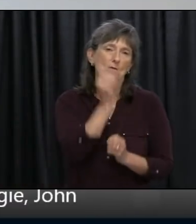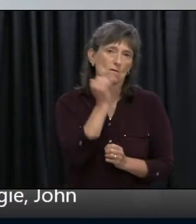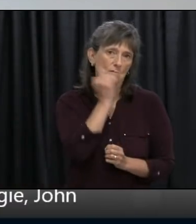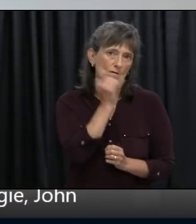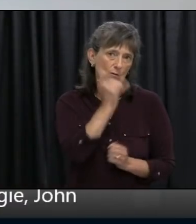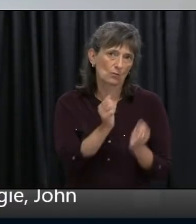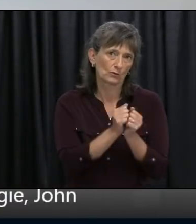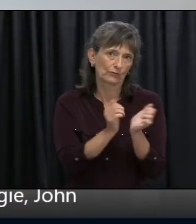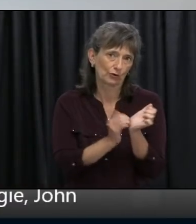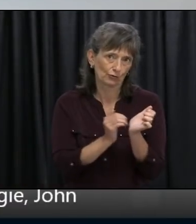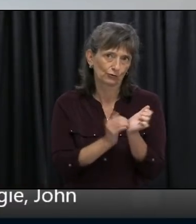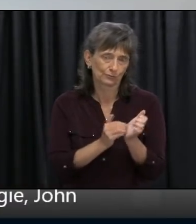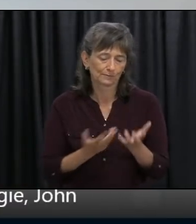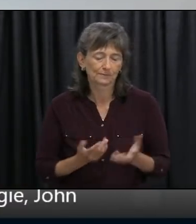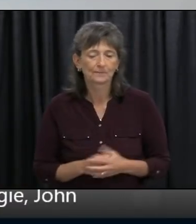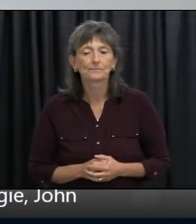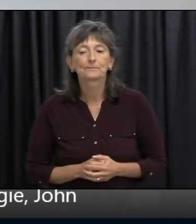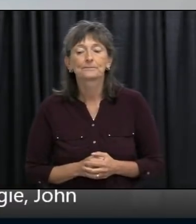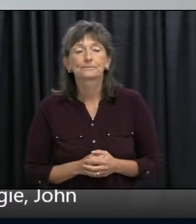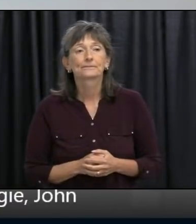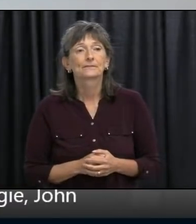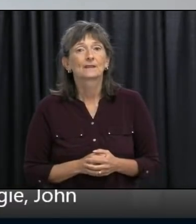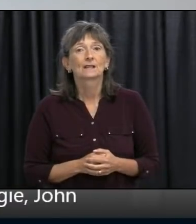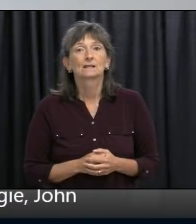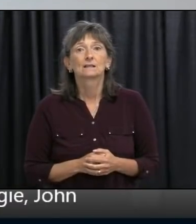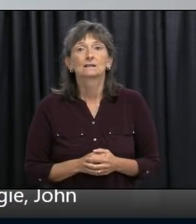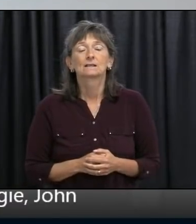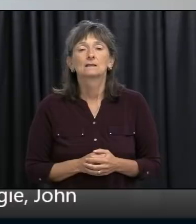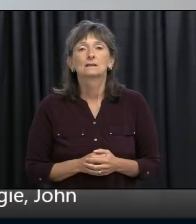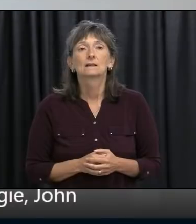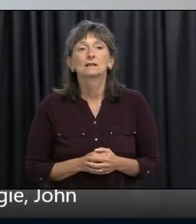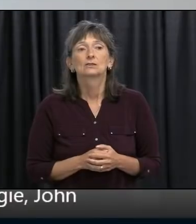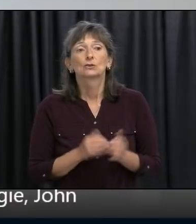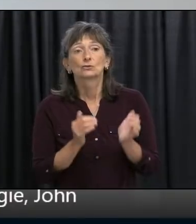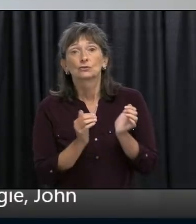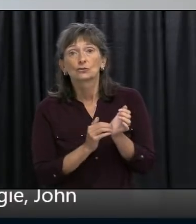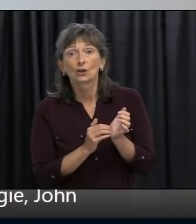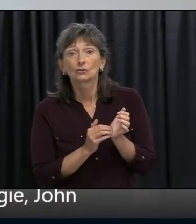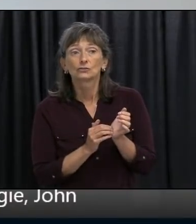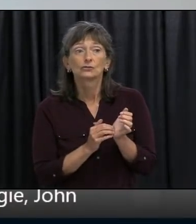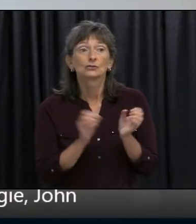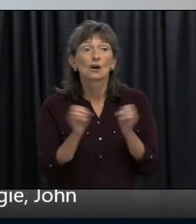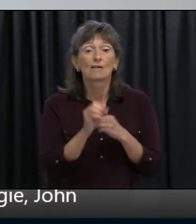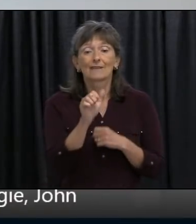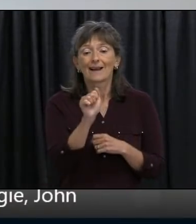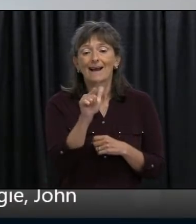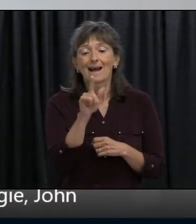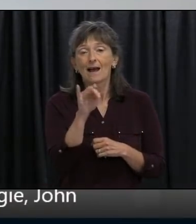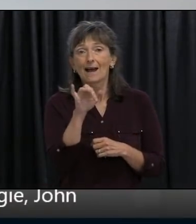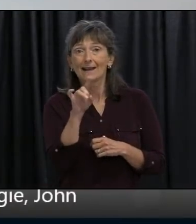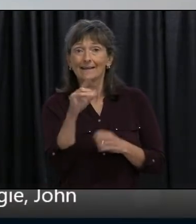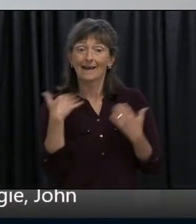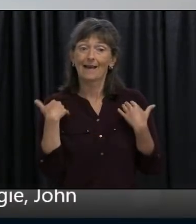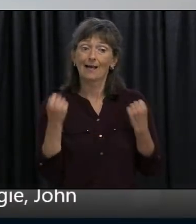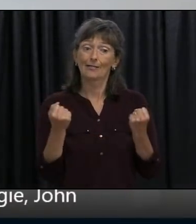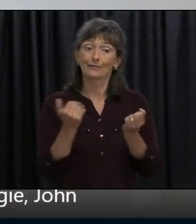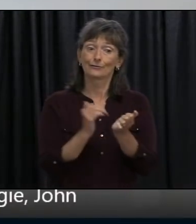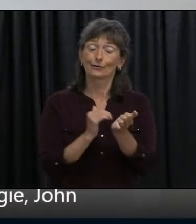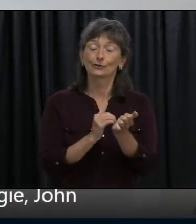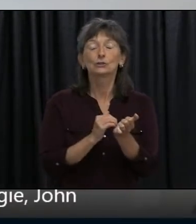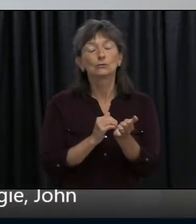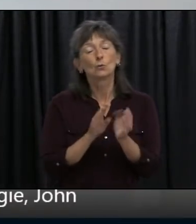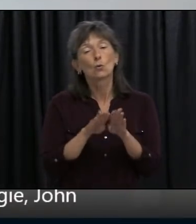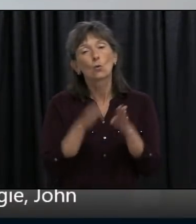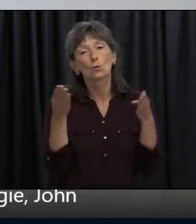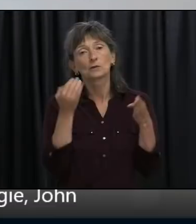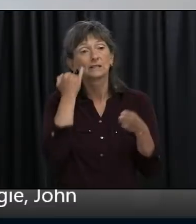So doctors' offices are open. Allied health professionals' offices are open. If you need their